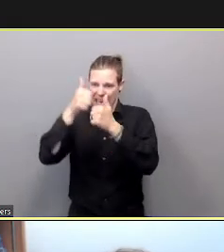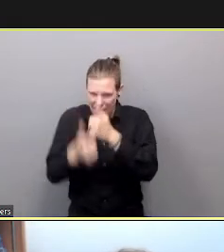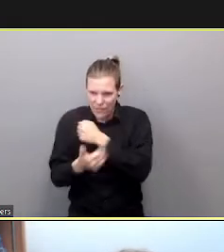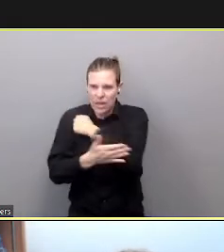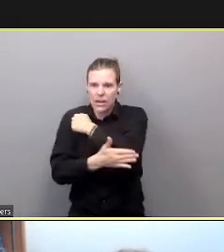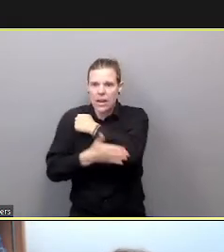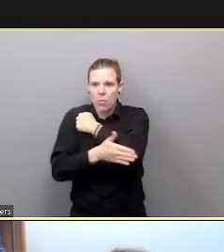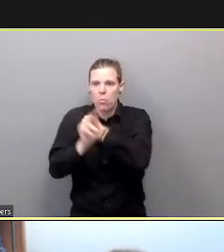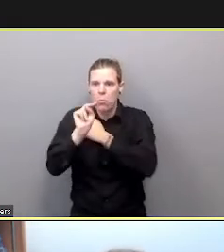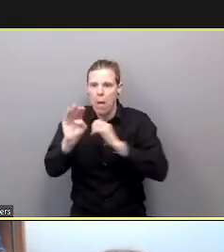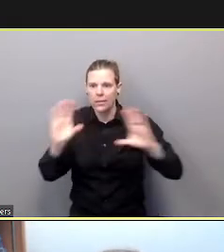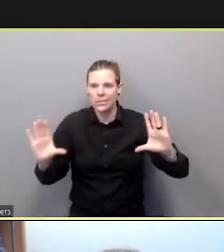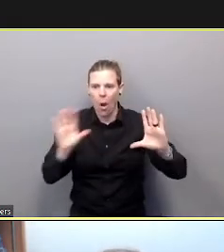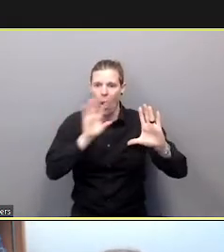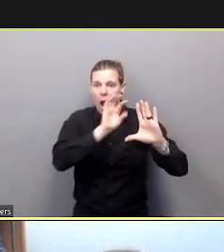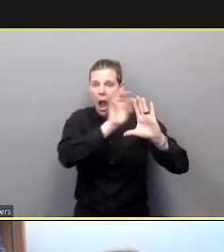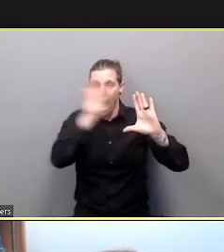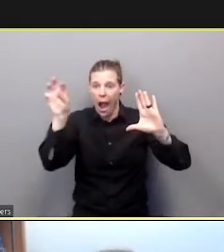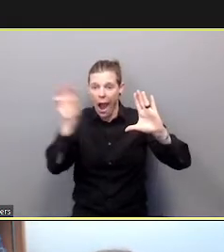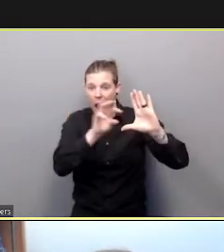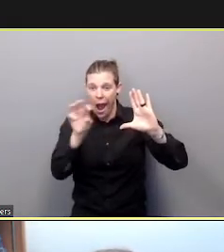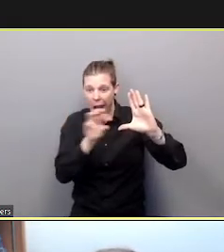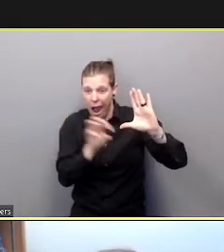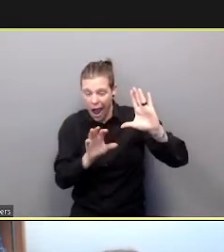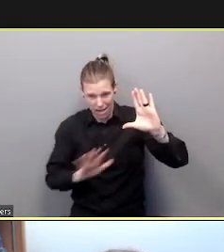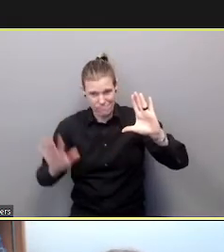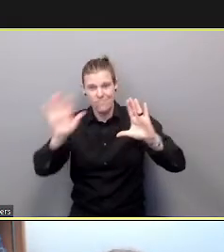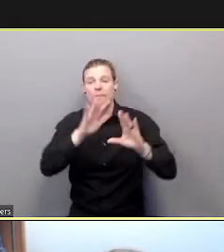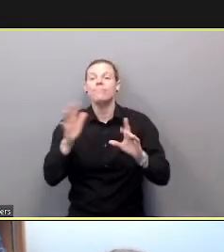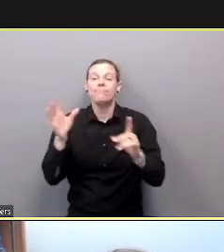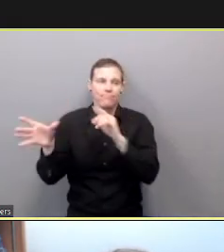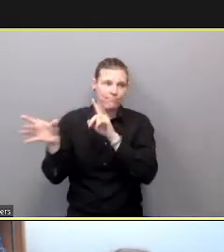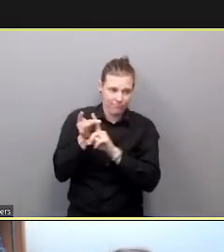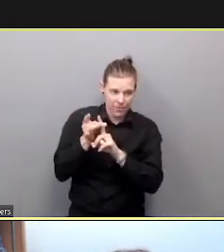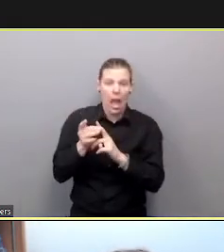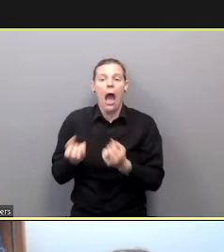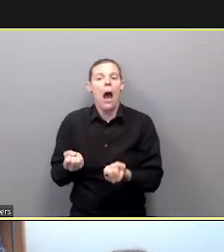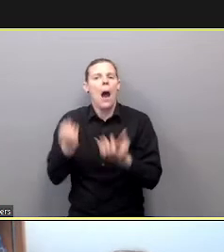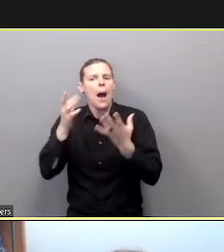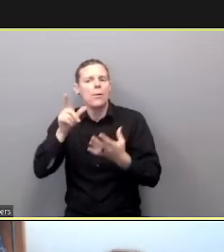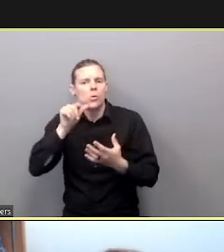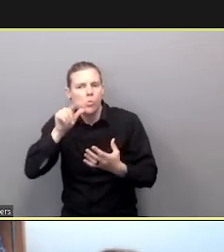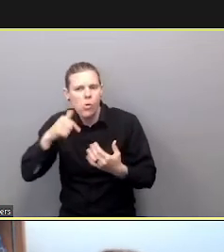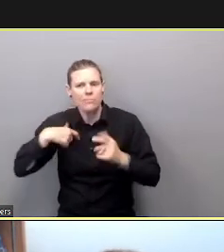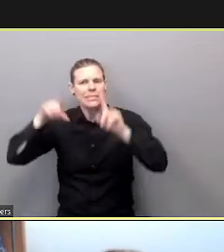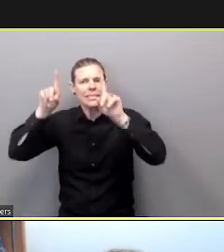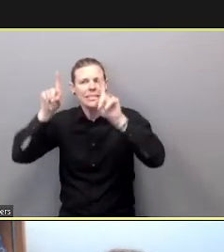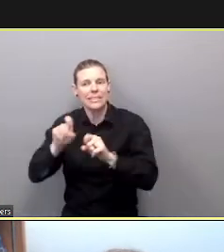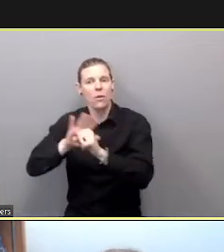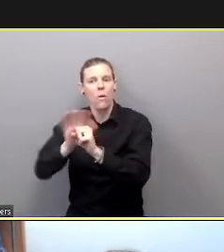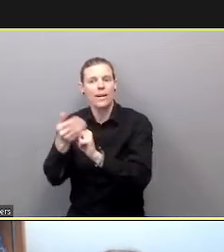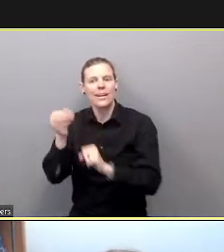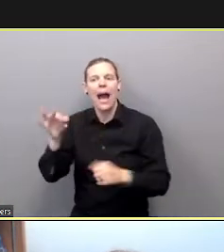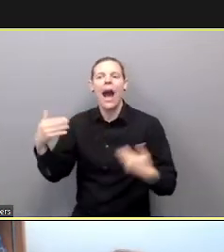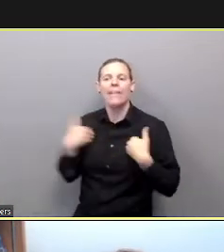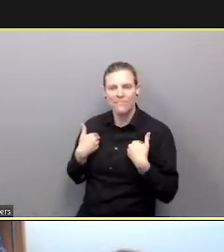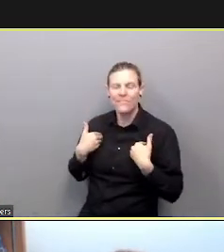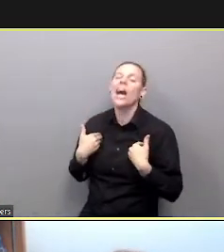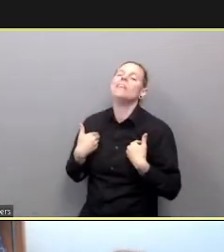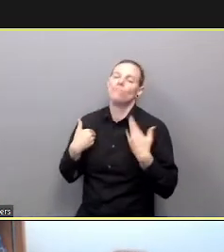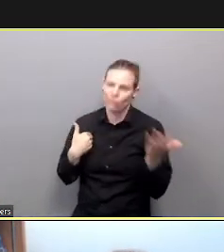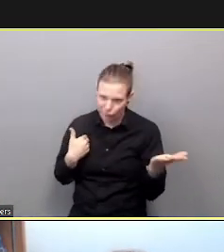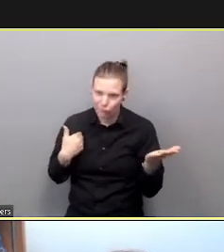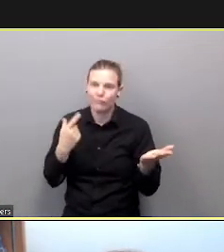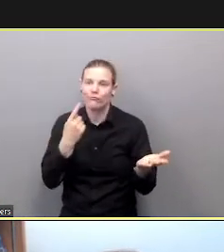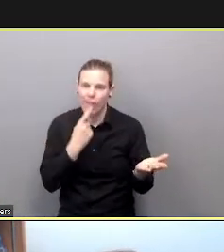positive. So this is kind of drilling down from statewide down to the county level. What are we seeing?